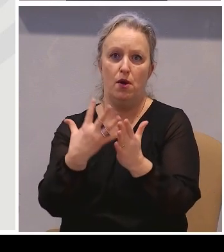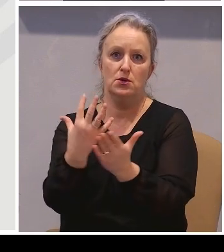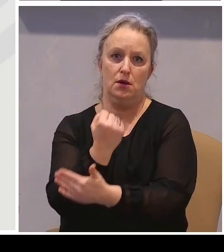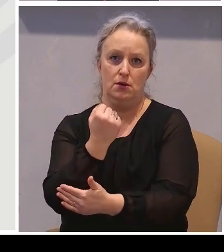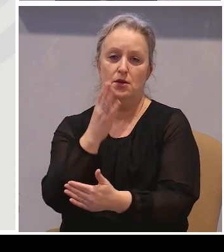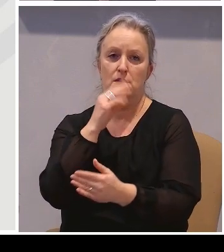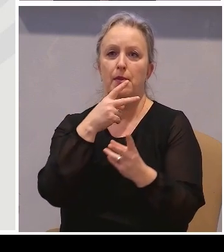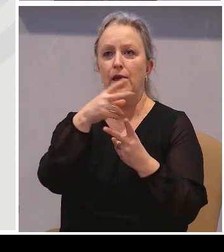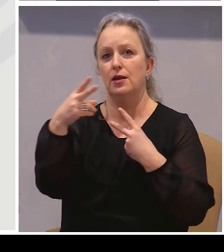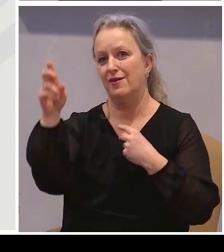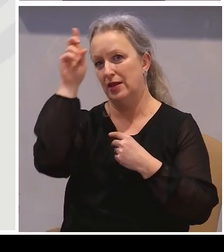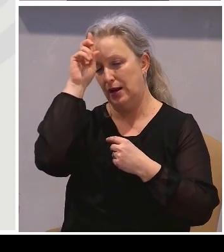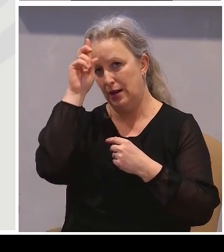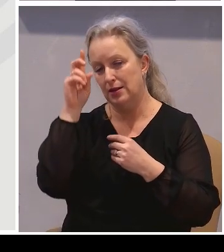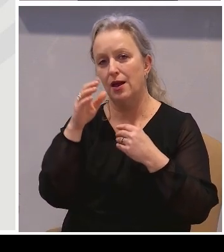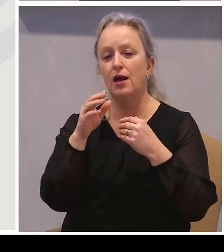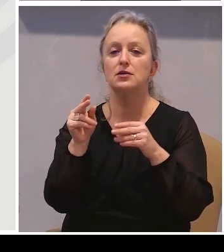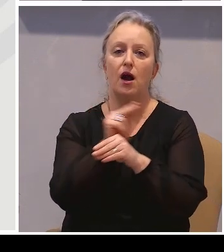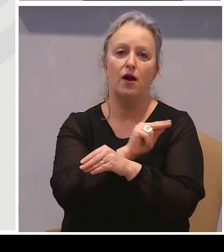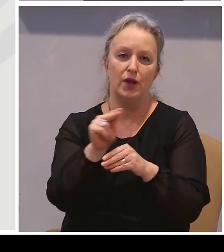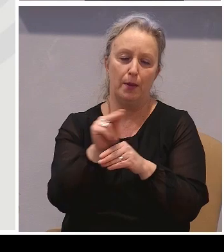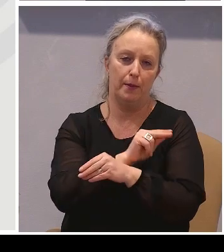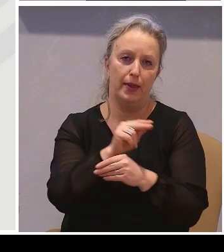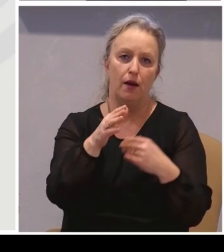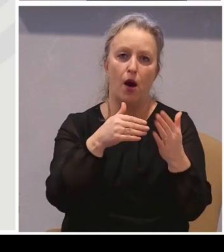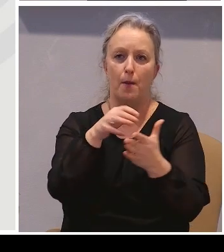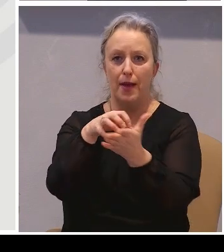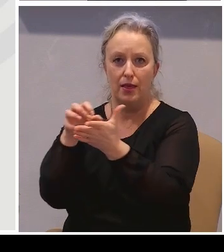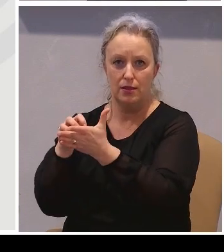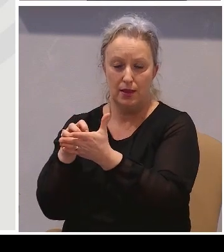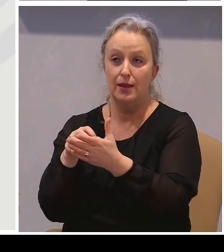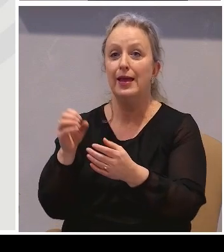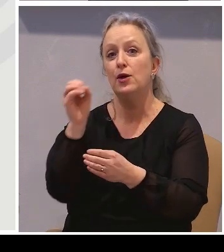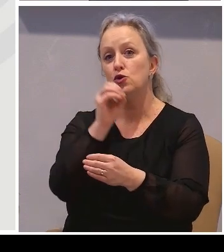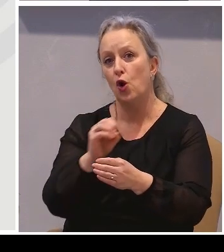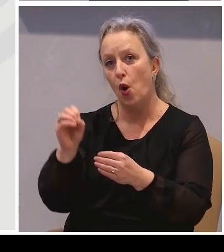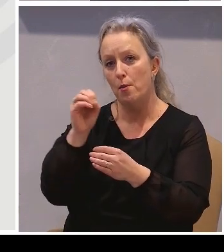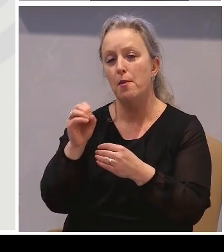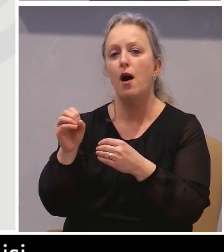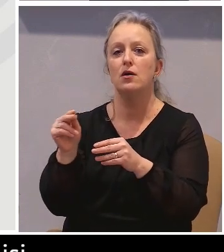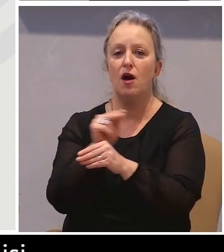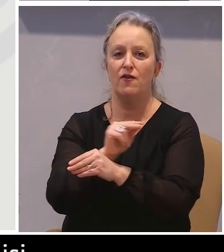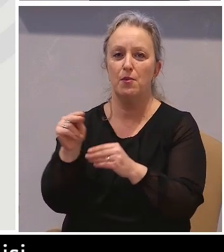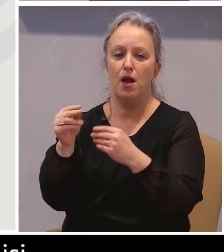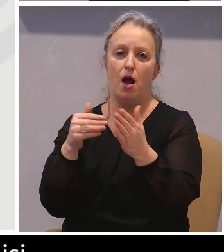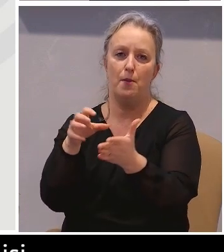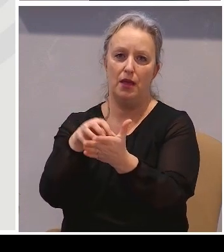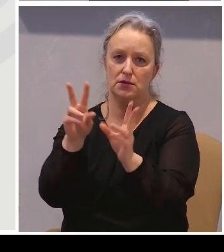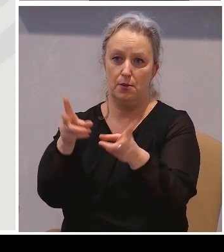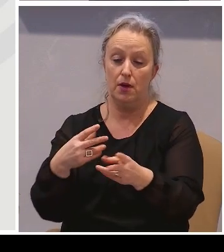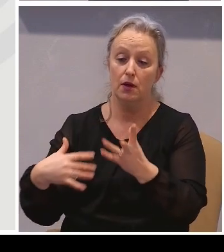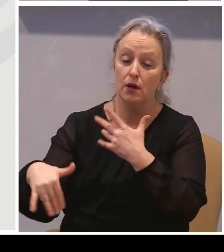to do that, we need marketing authorization. And we need the